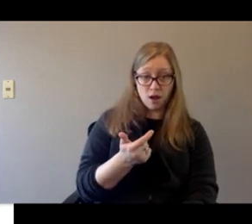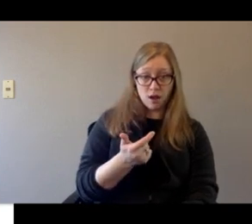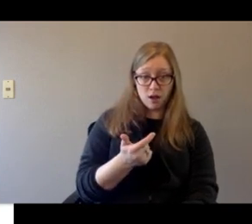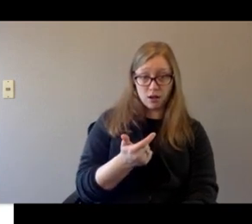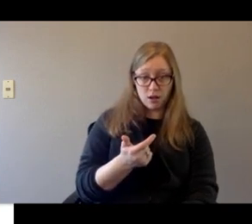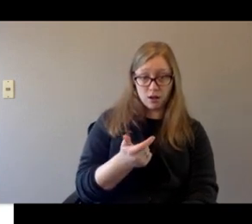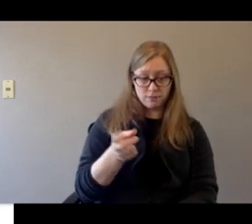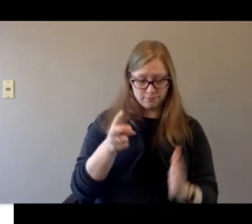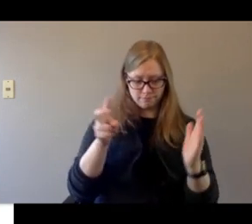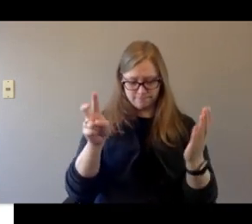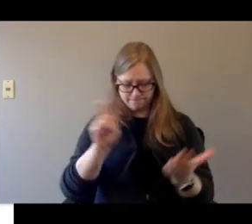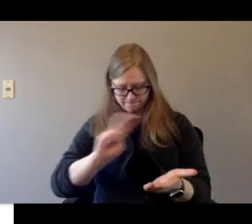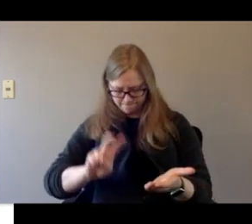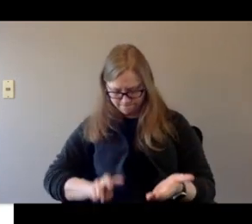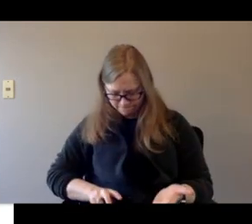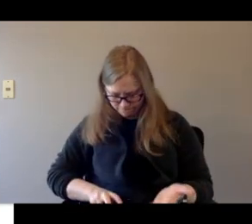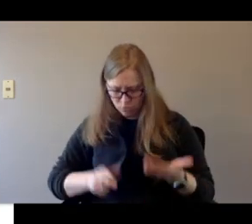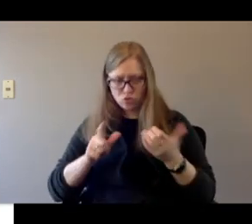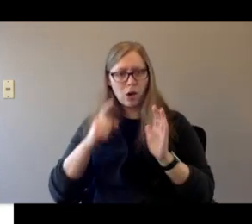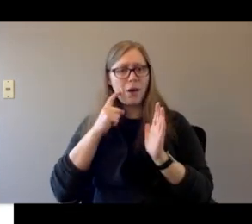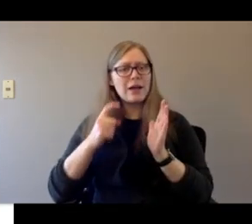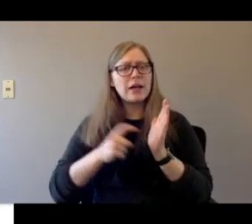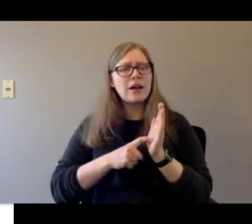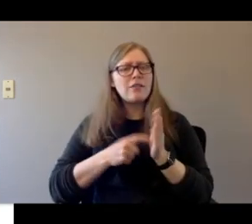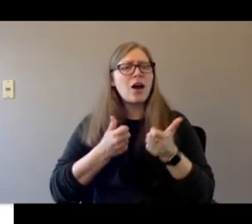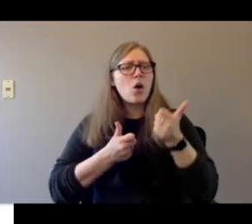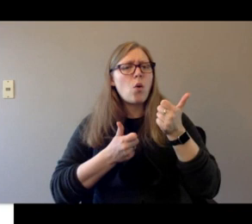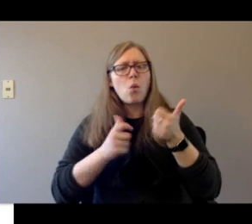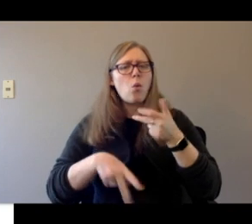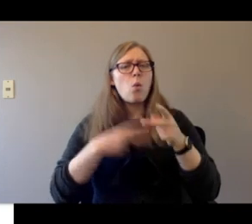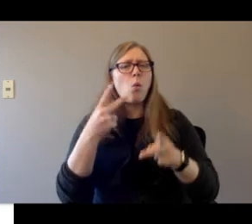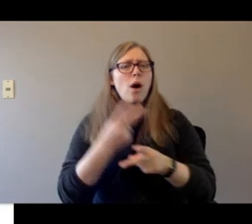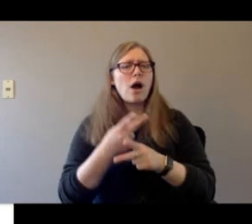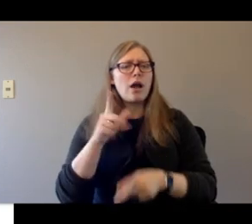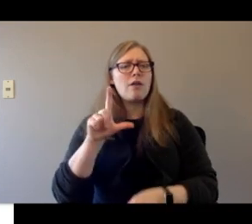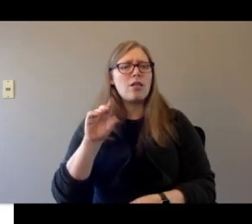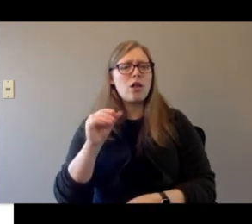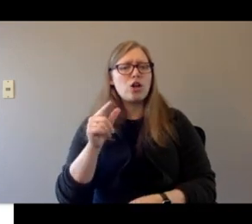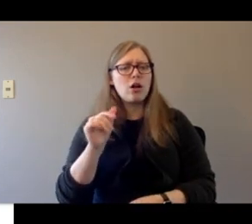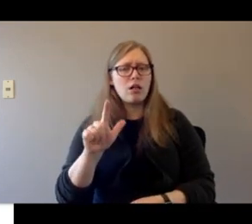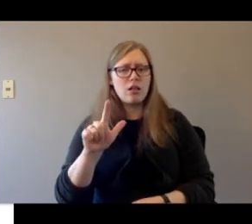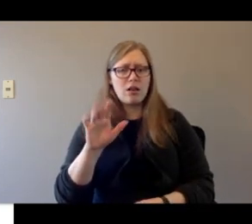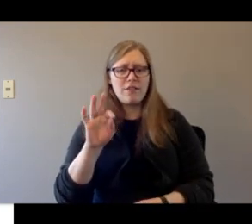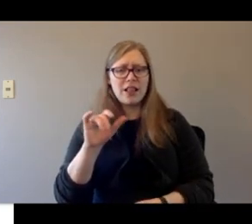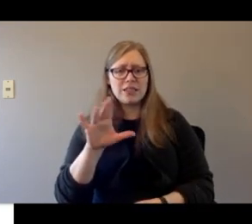look over your notes and see if you can identify what is that logical fallacy. Begin.